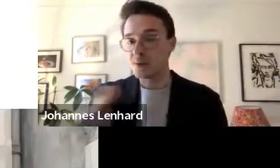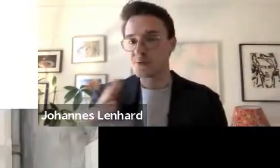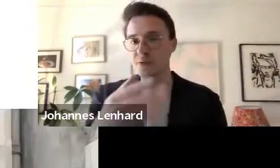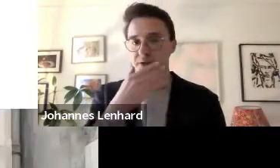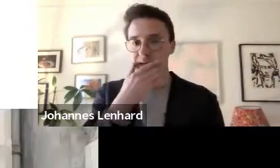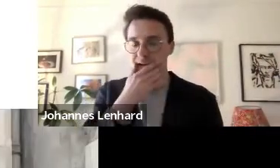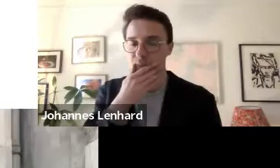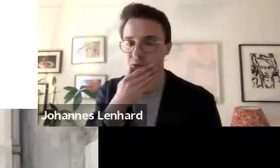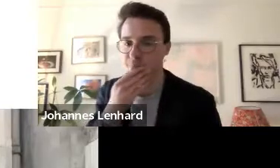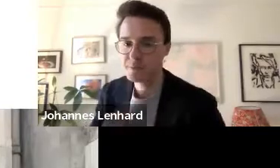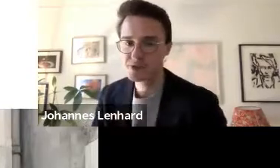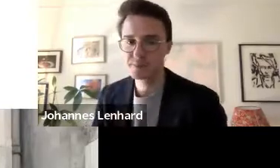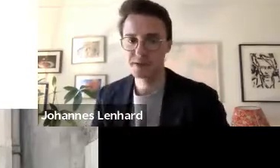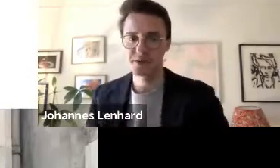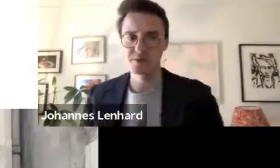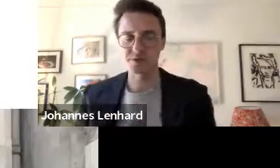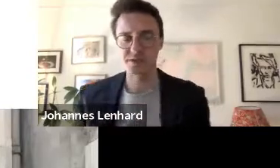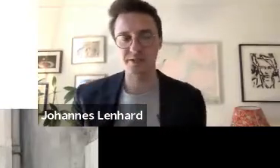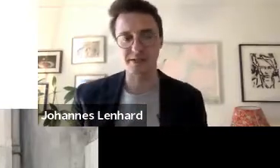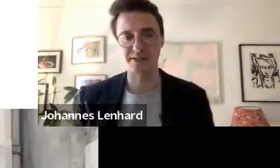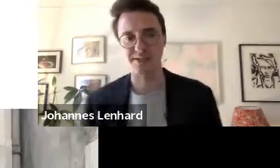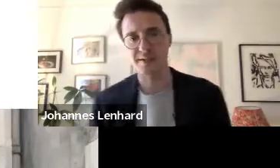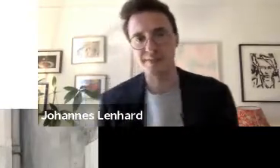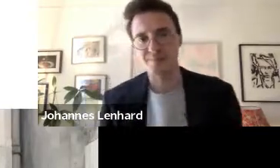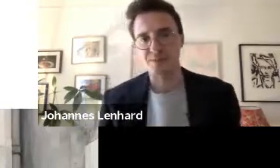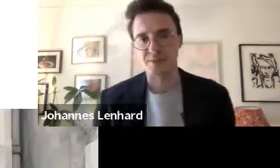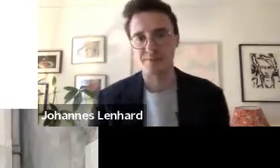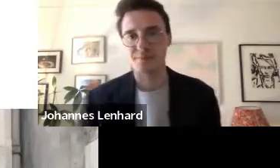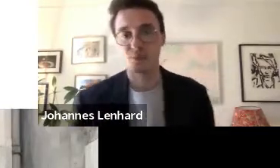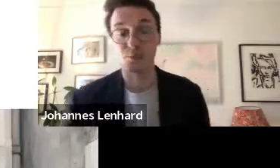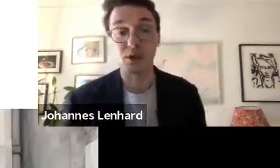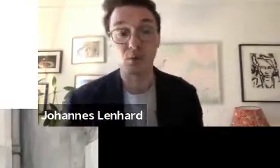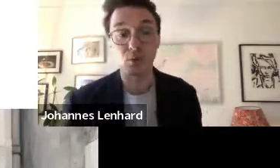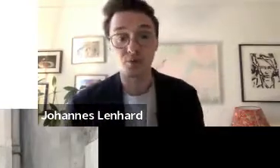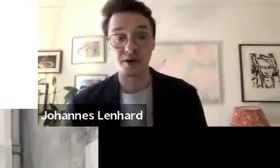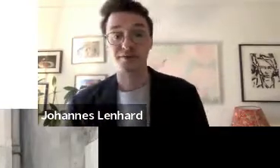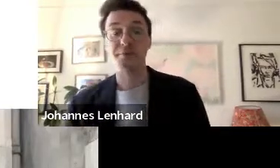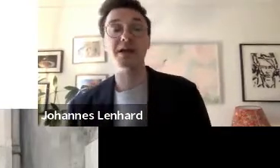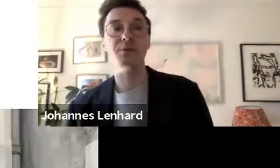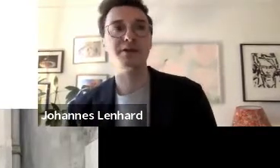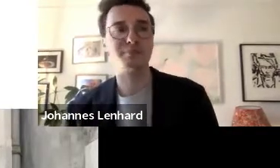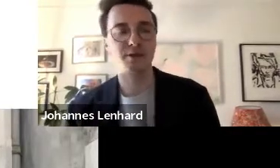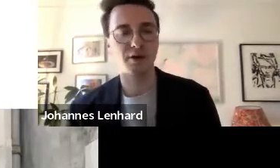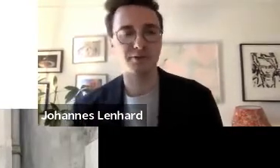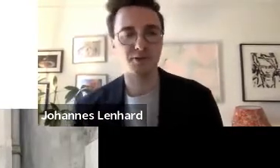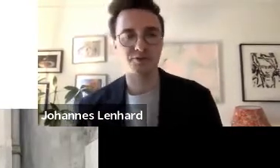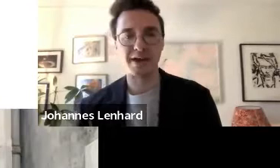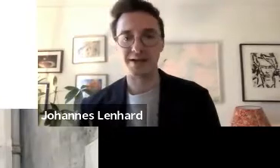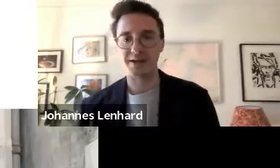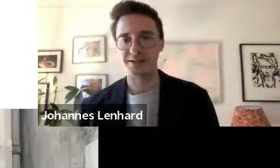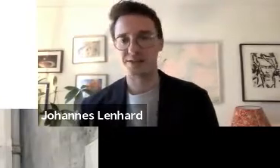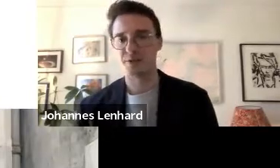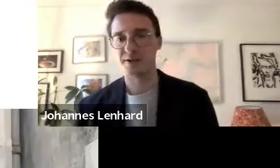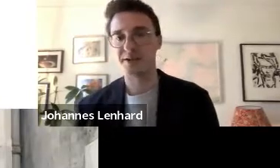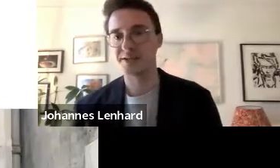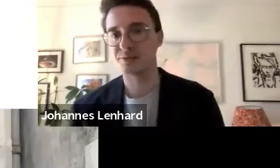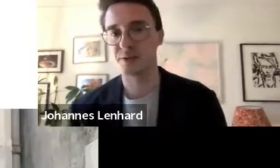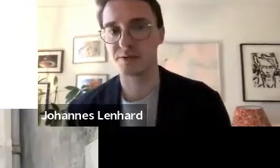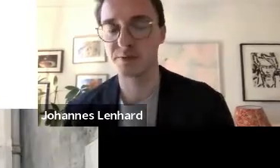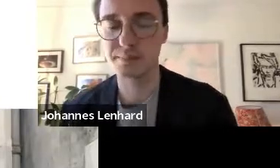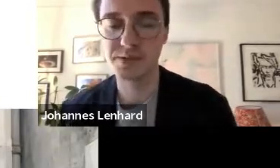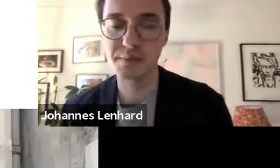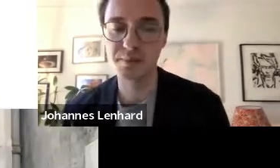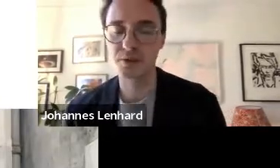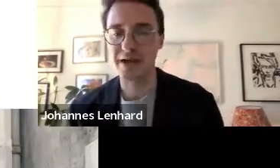What I also looked at, and what I published a paper on recently, is what we are all quite familiar with, but often don't recognize as what it is,